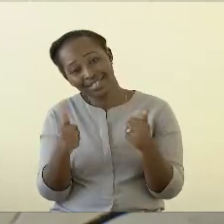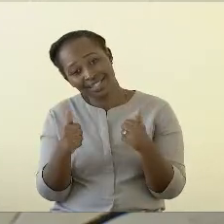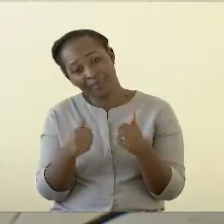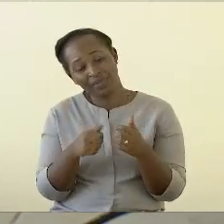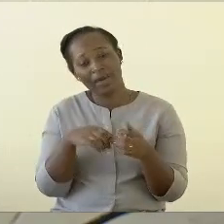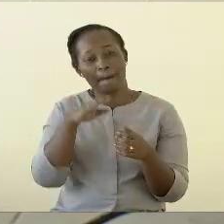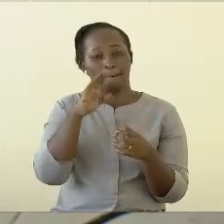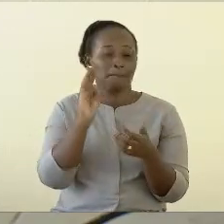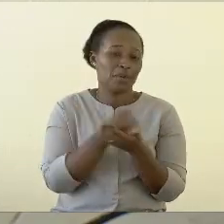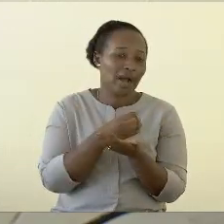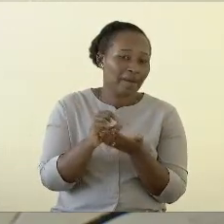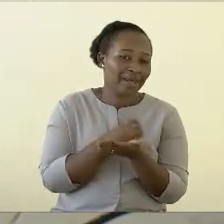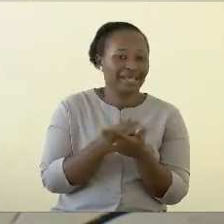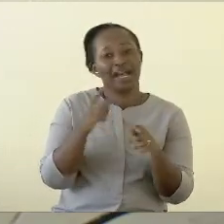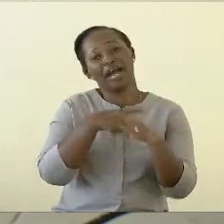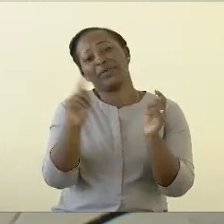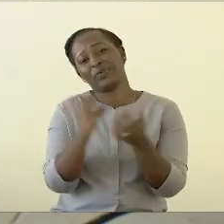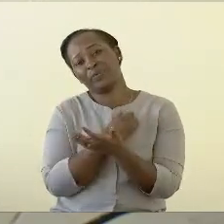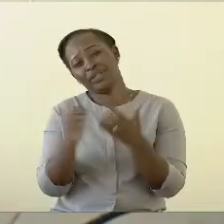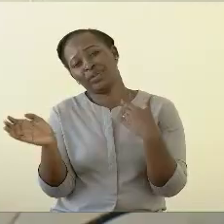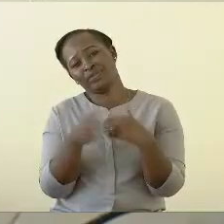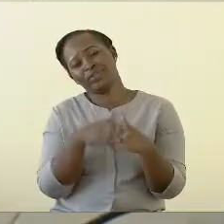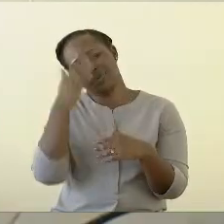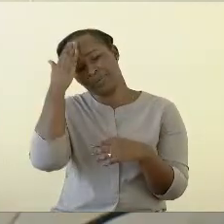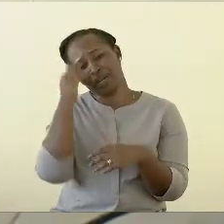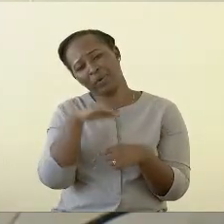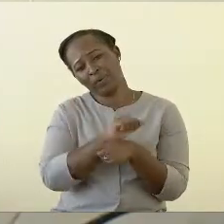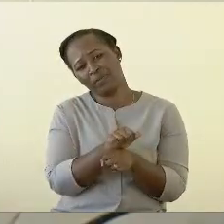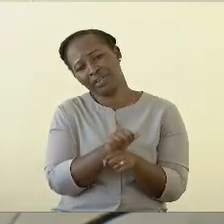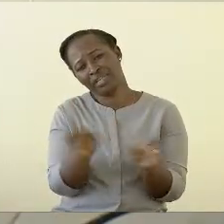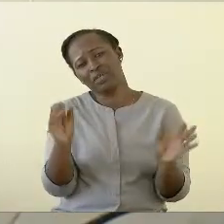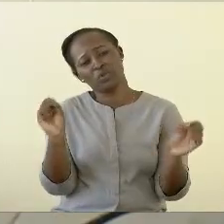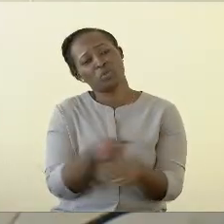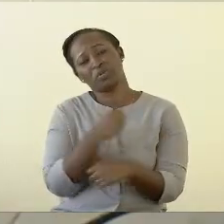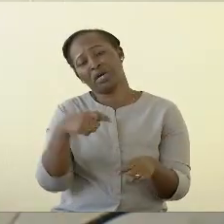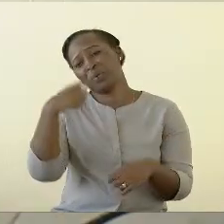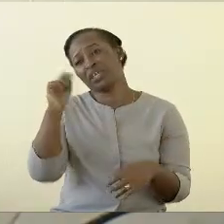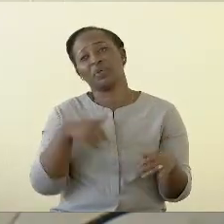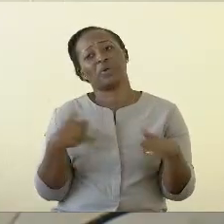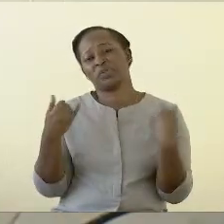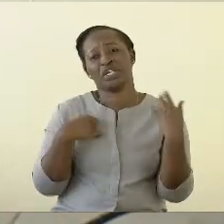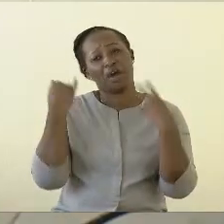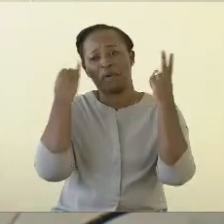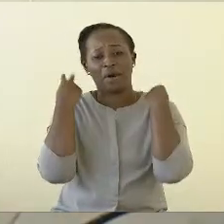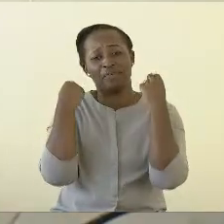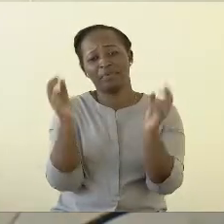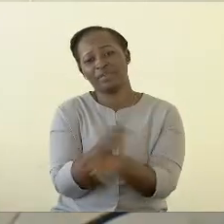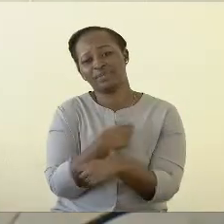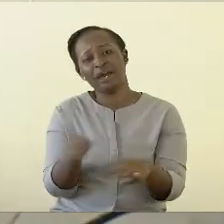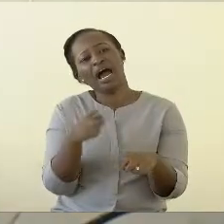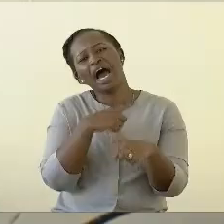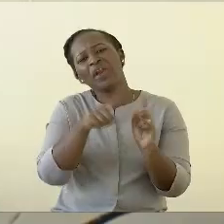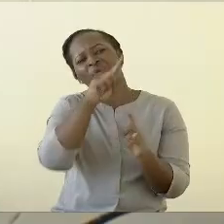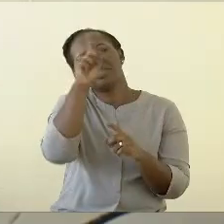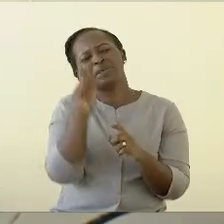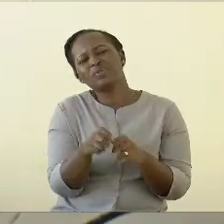bar. Unfortunately, they are closed during COVID, so you won't be in position to go and enjoy that. But which one makes a